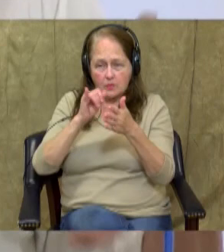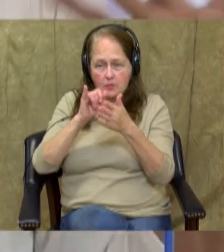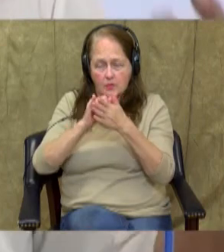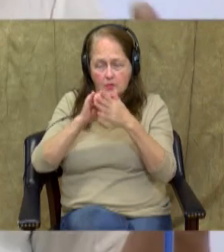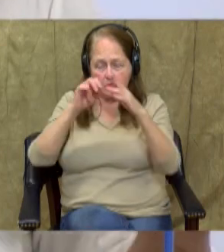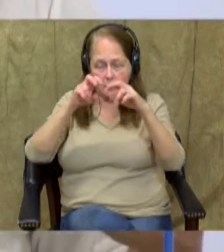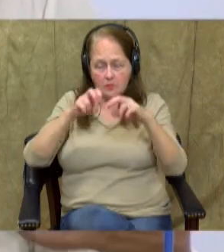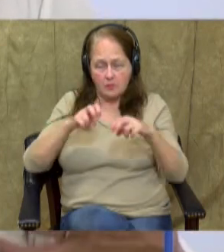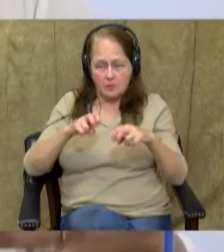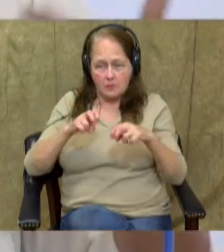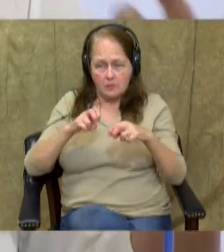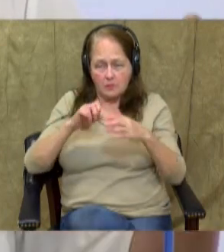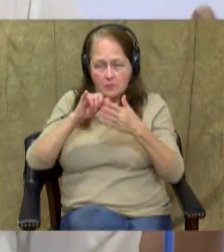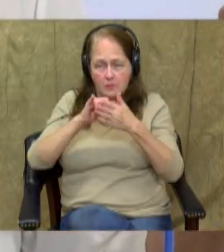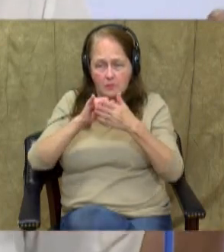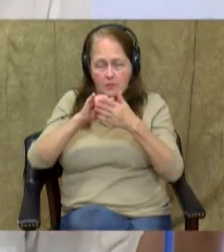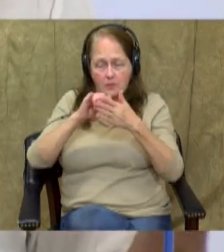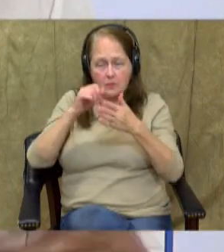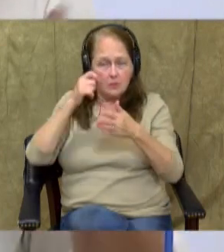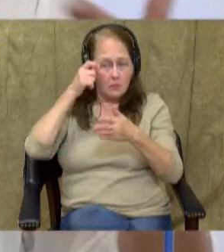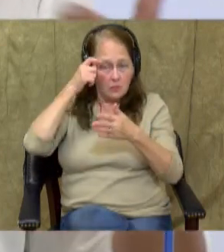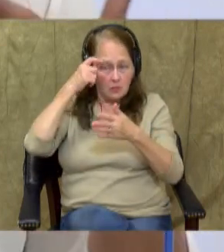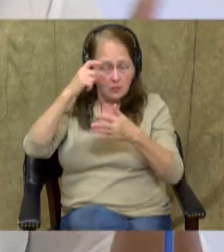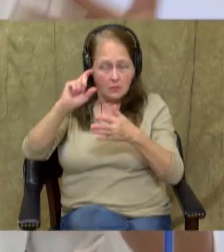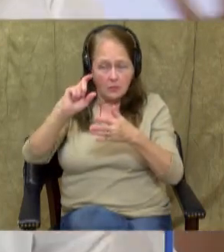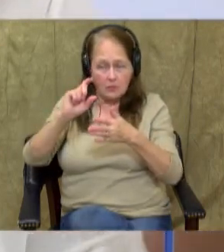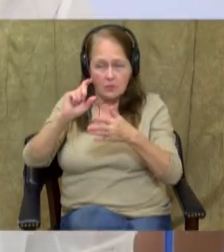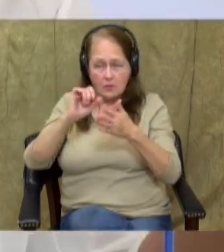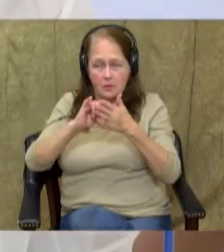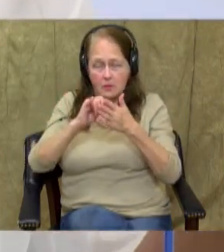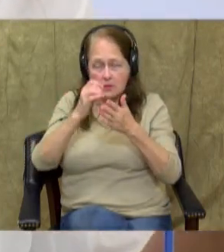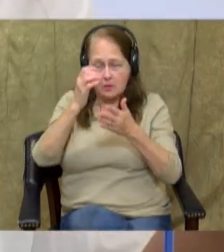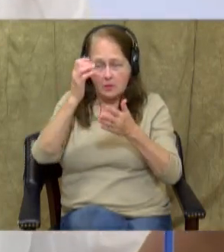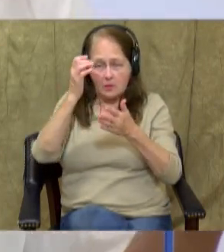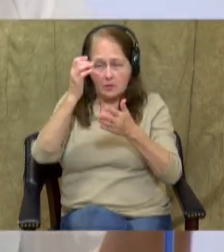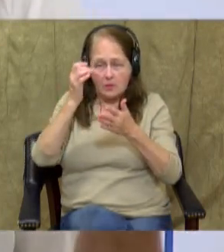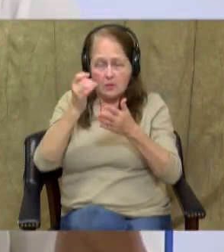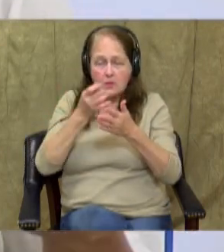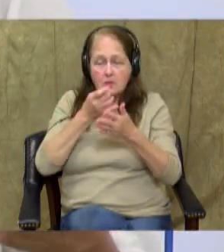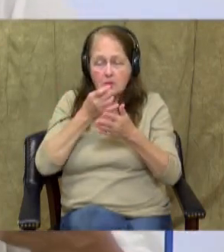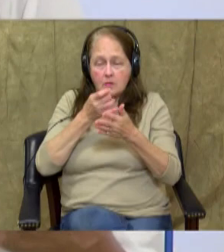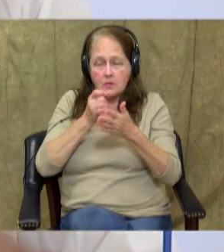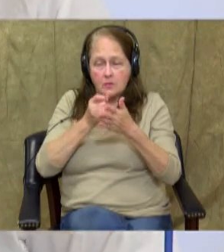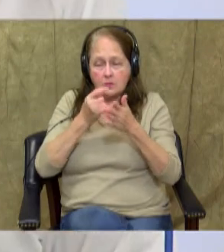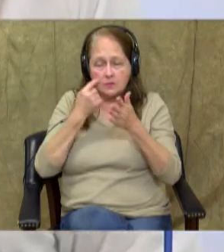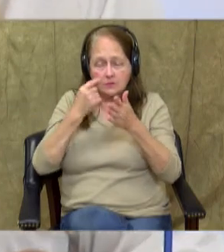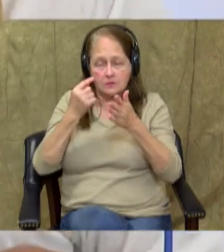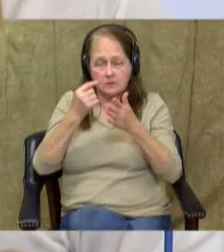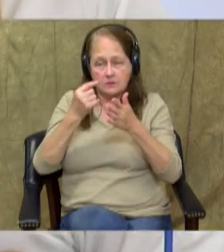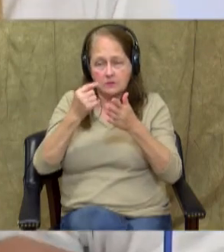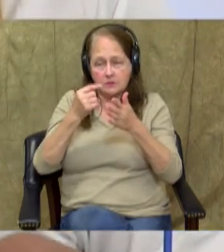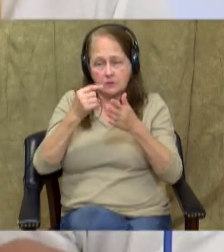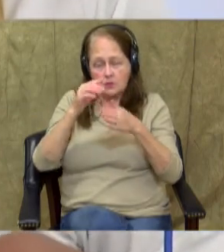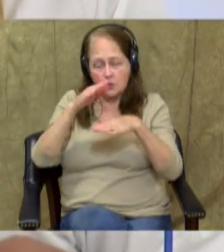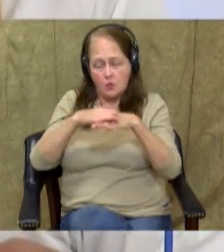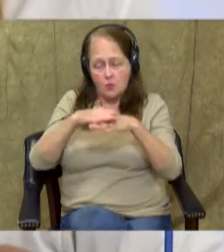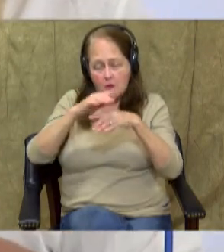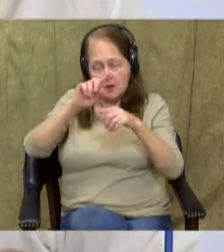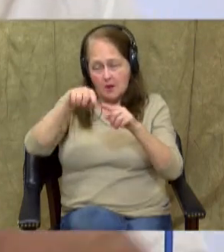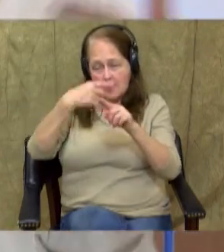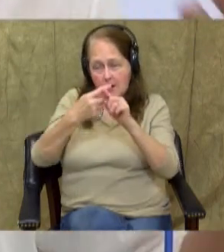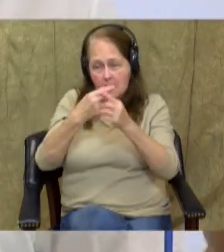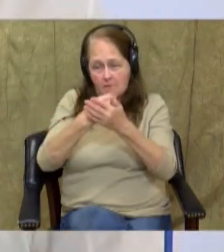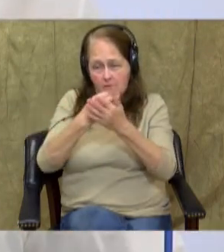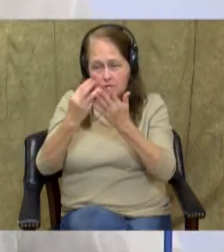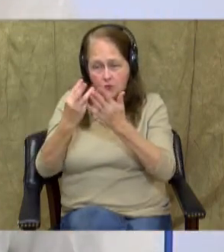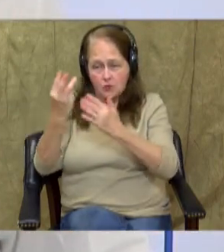sketch it. Draw the moon. Think about the math of it. How much of that lit portion are you seeing? And then track it over the next few